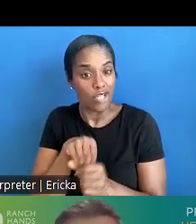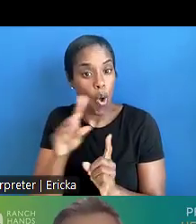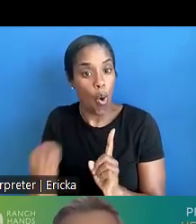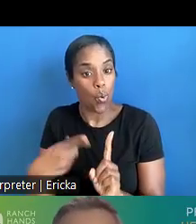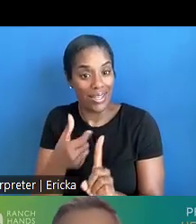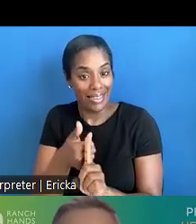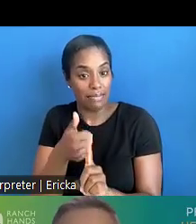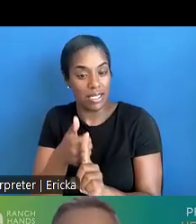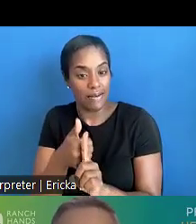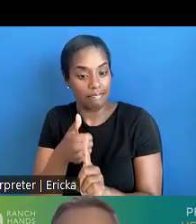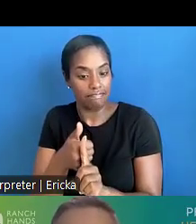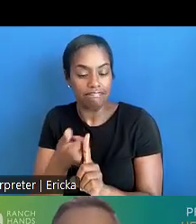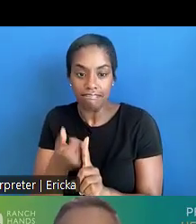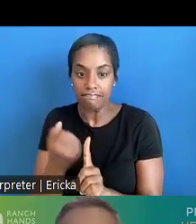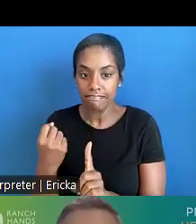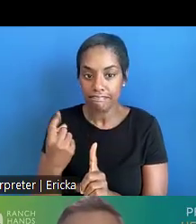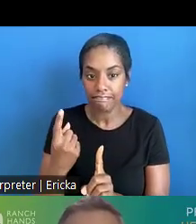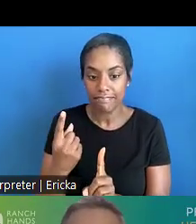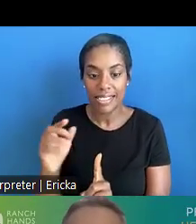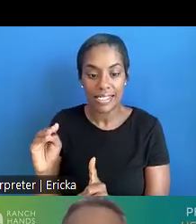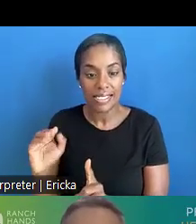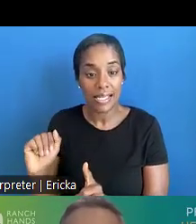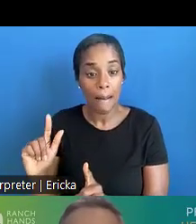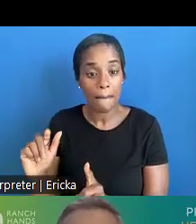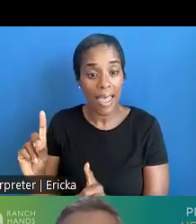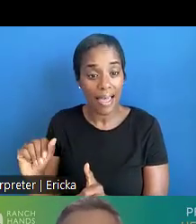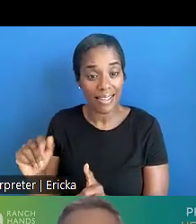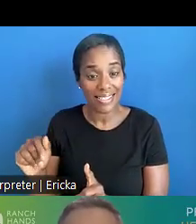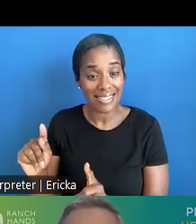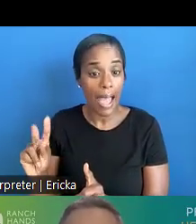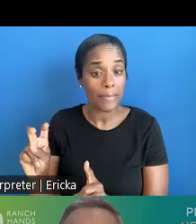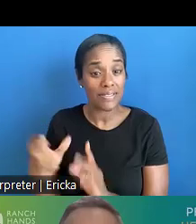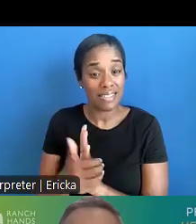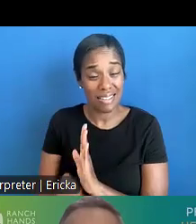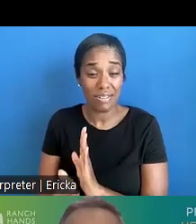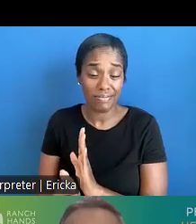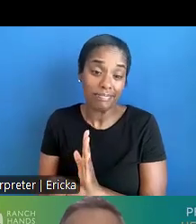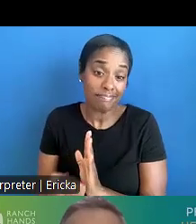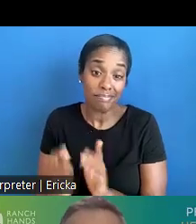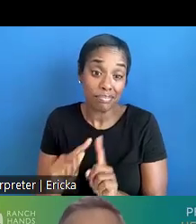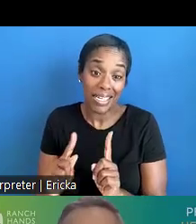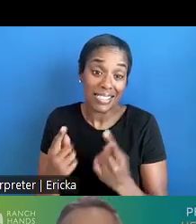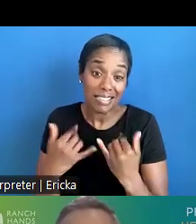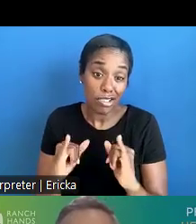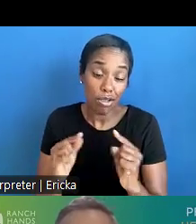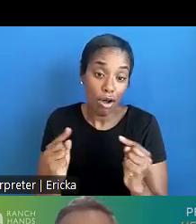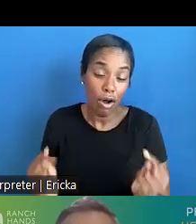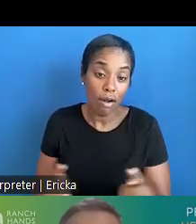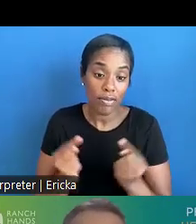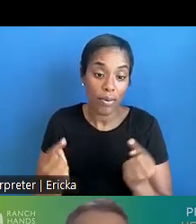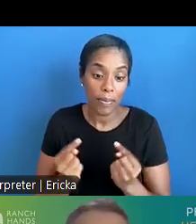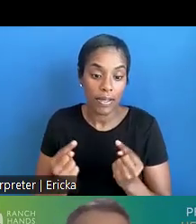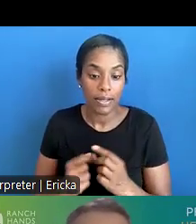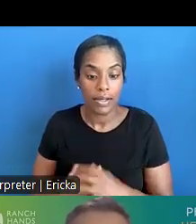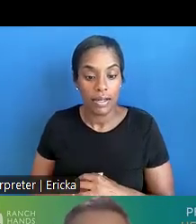understand it as a maladaptive coping skill, but it is still that maladaptive. It is still harmful. And you cannot consider a place,